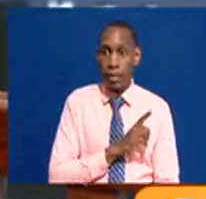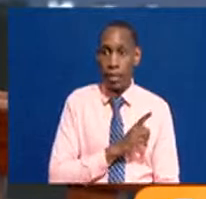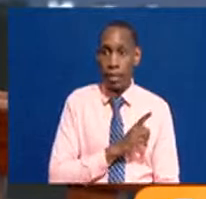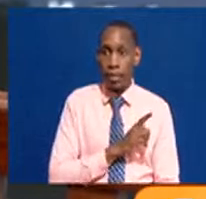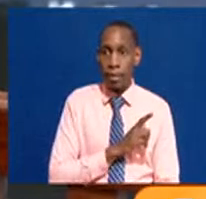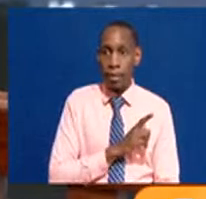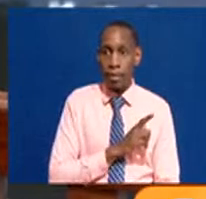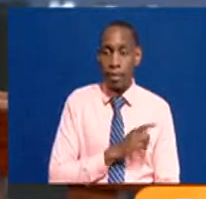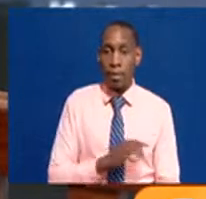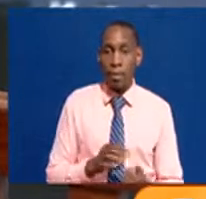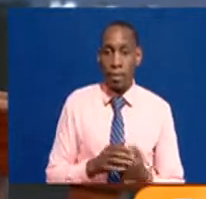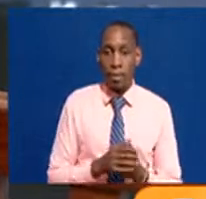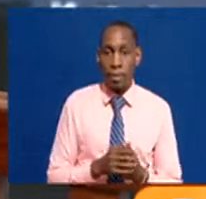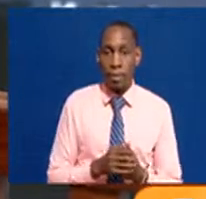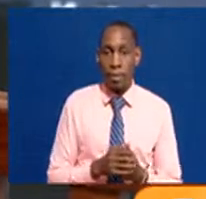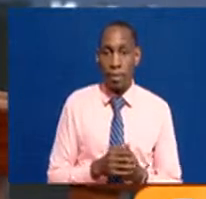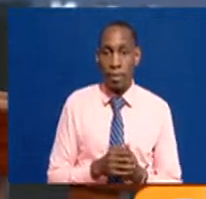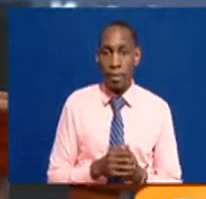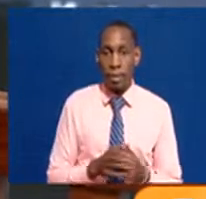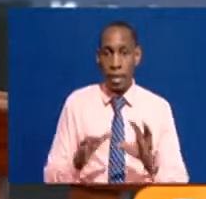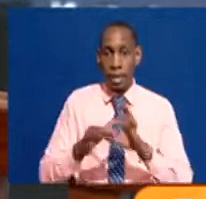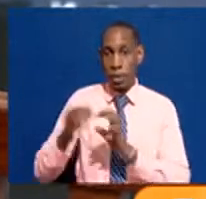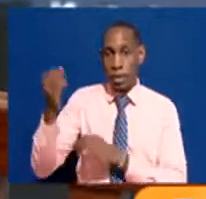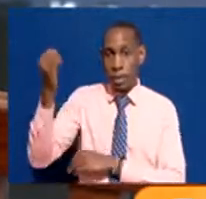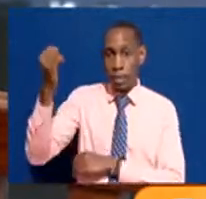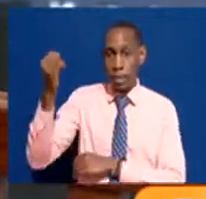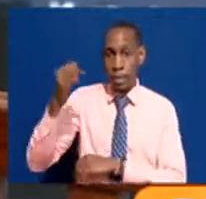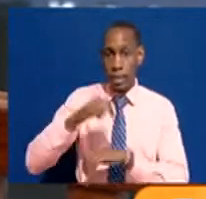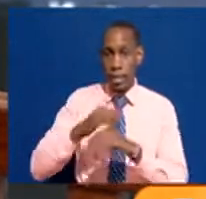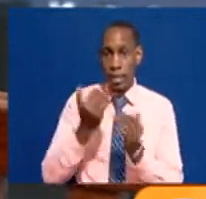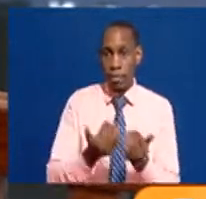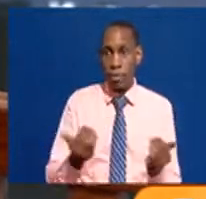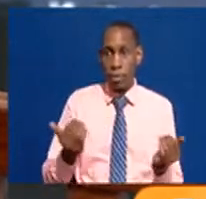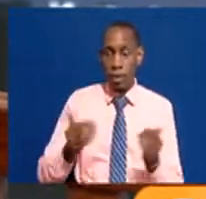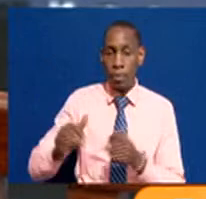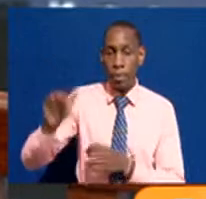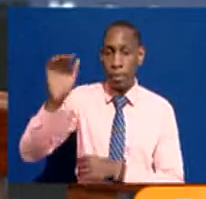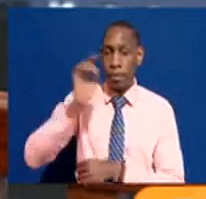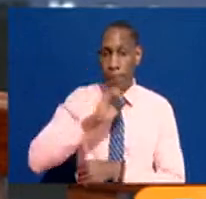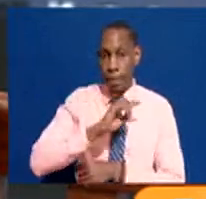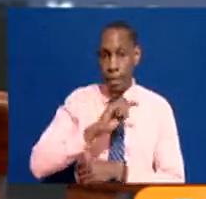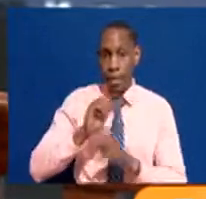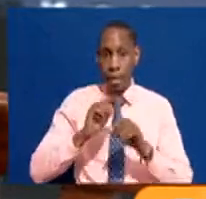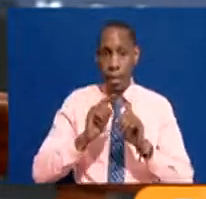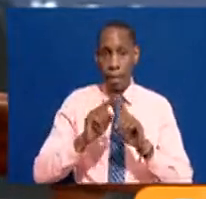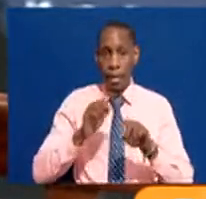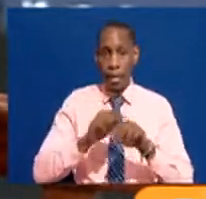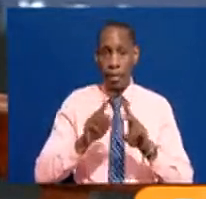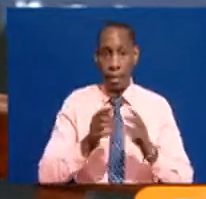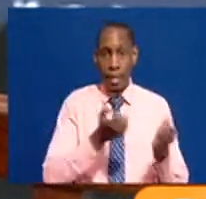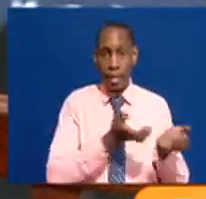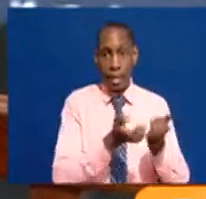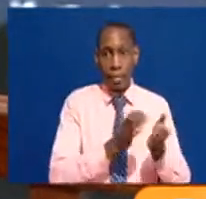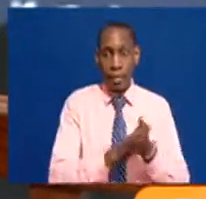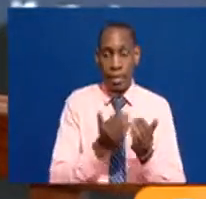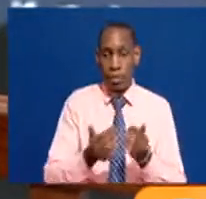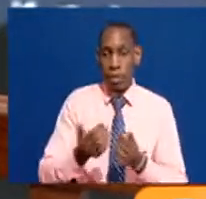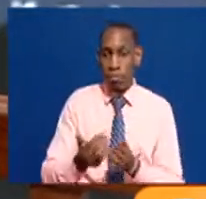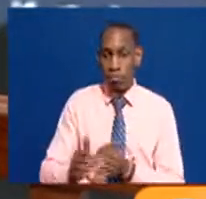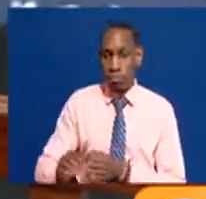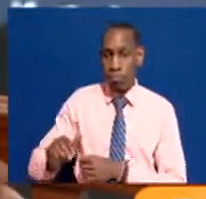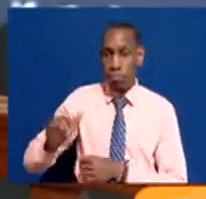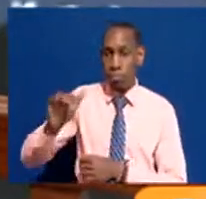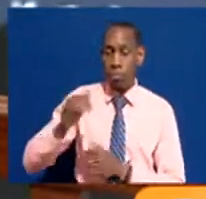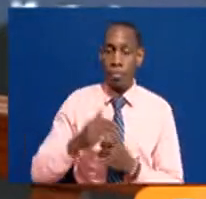because I came in politics when my children are big. But when I started Kirochi, they were very small.